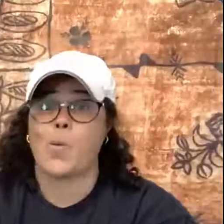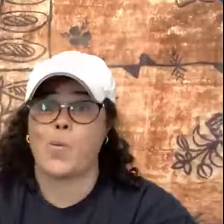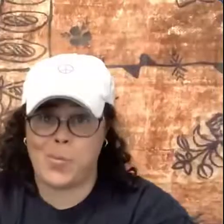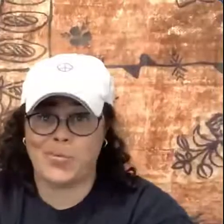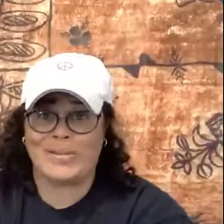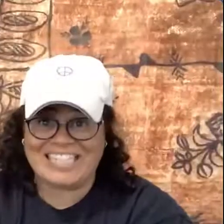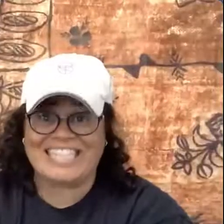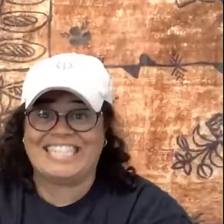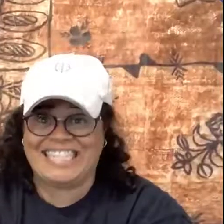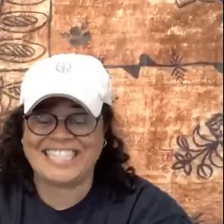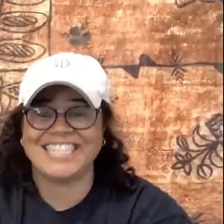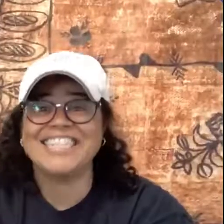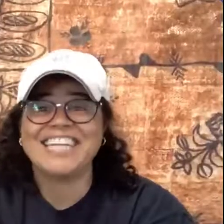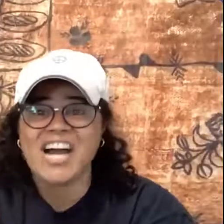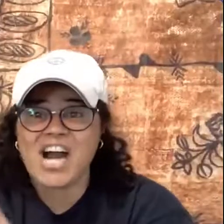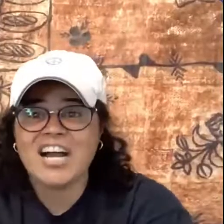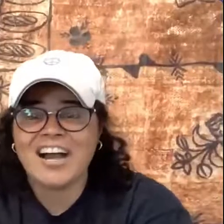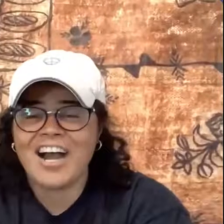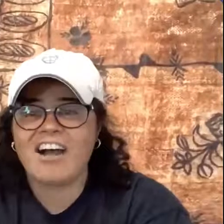Oof.